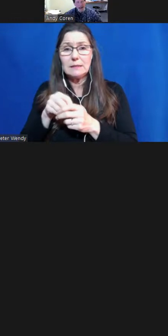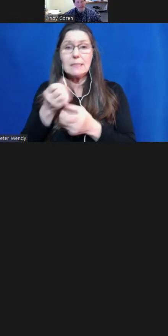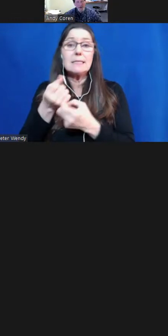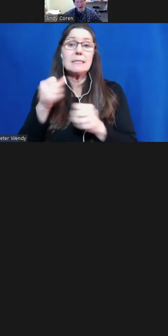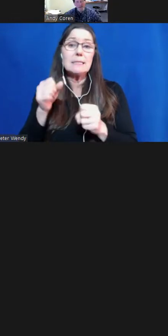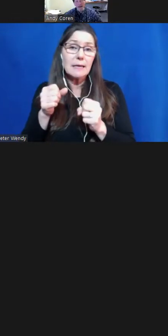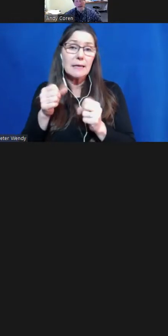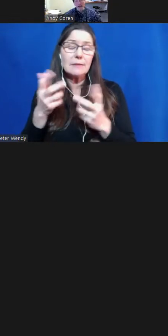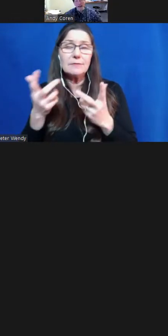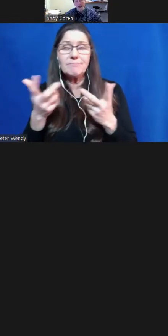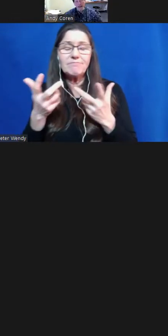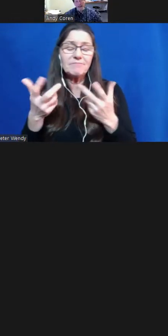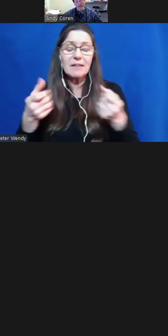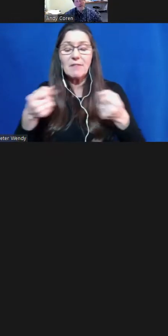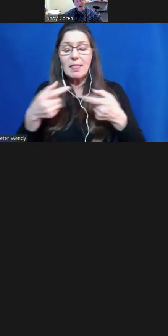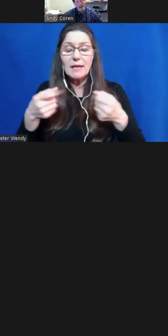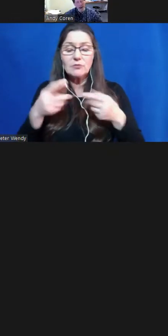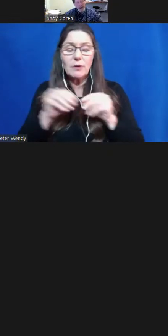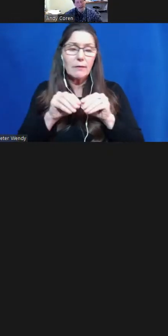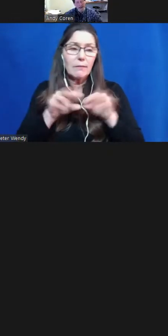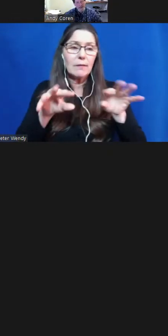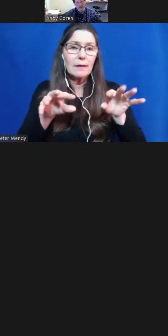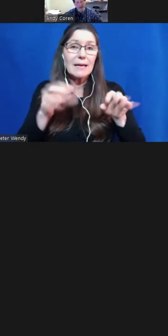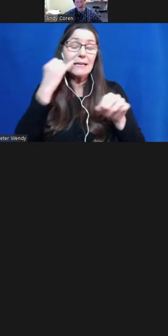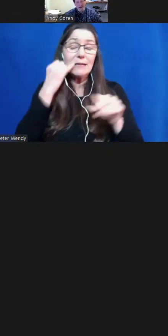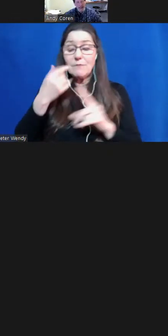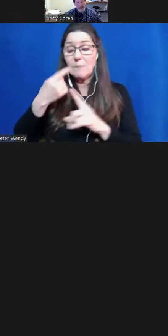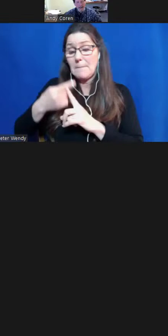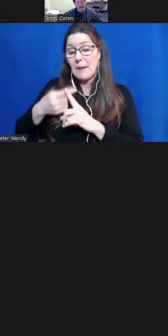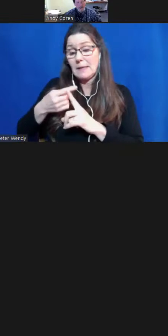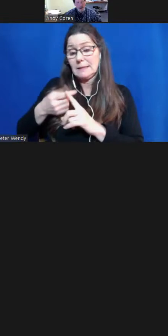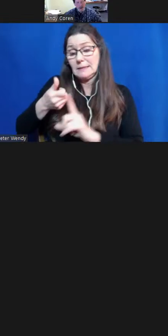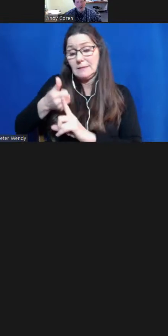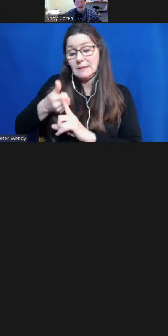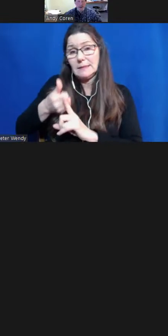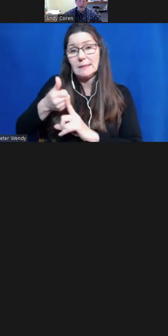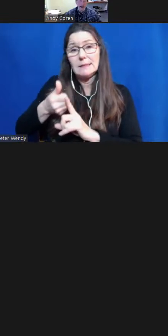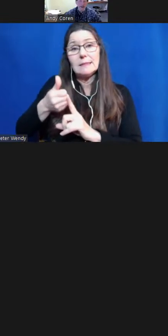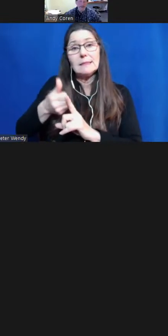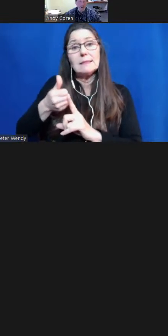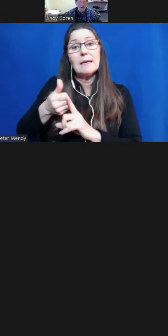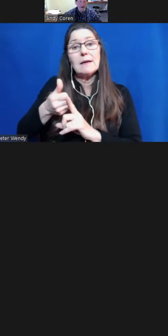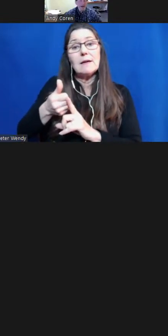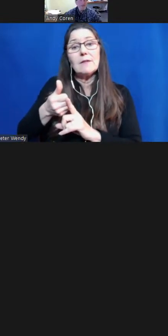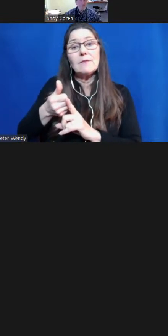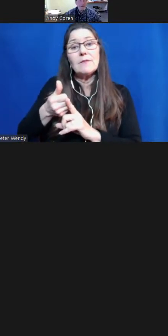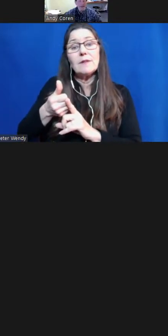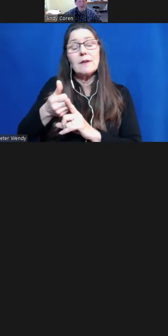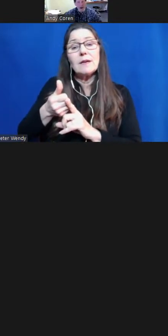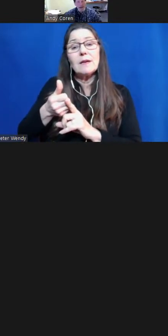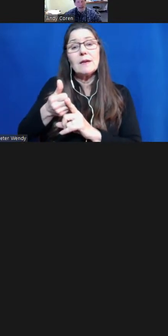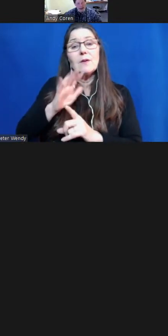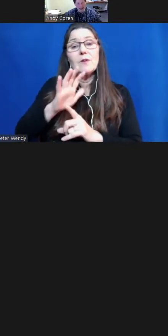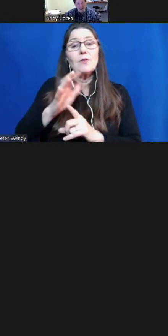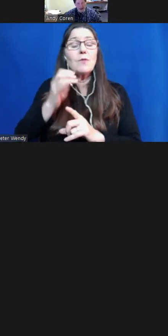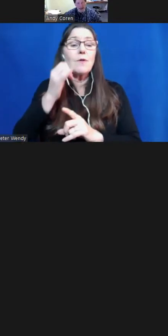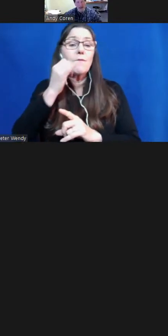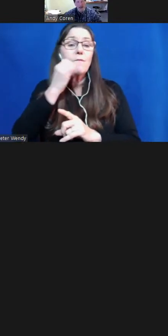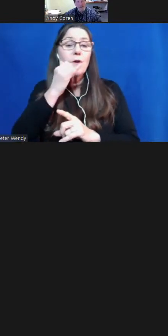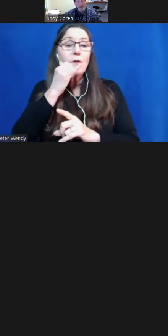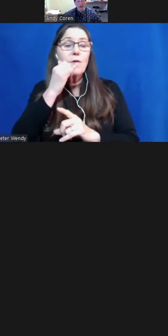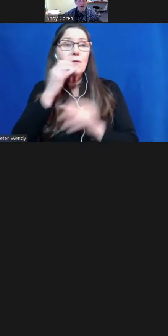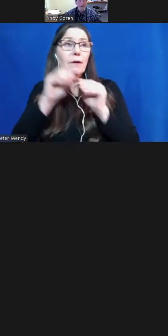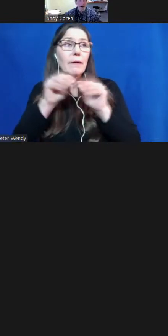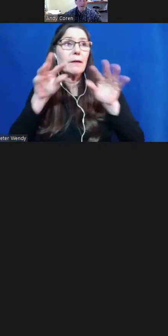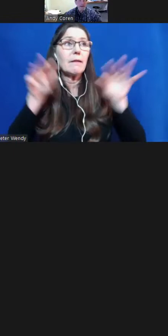electronic platform. And if you're positive, you're tagged in such a way that your iPhone must be broadcasting that.